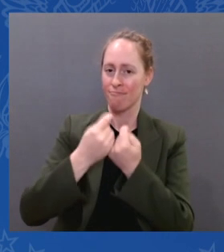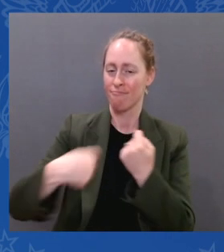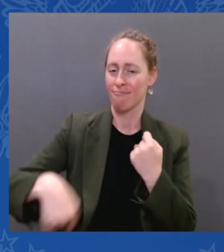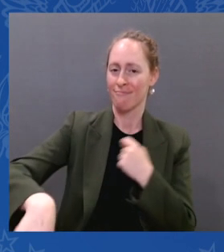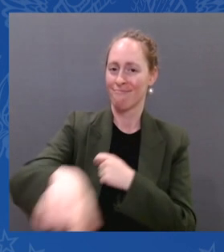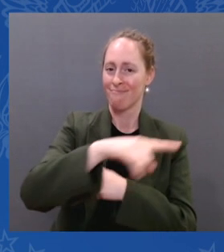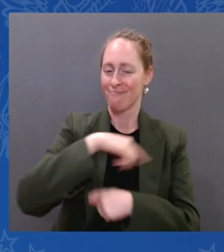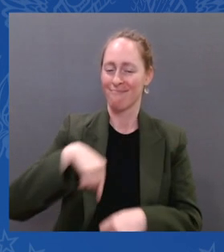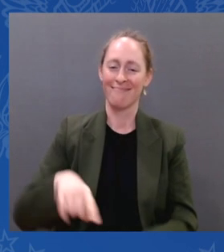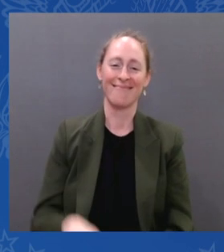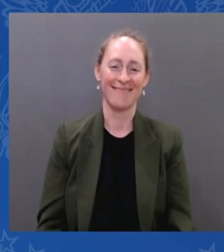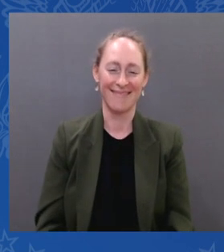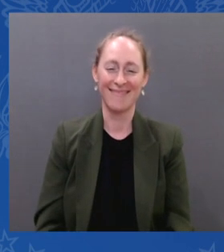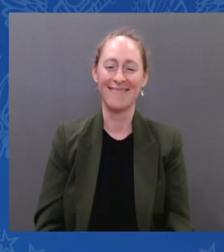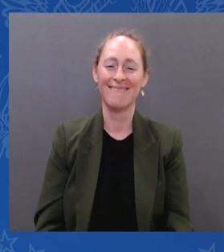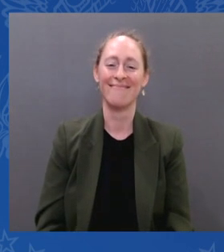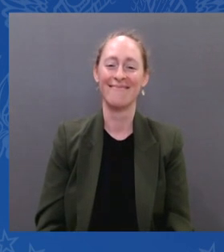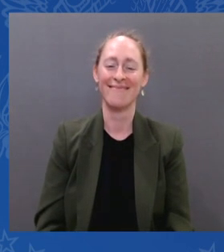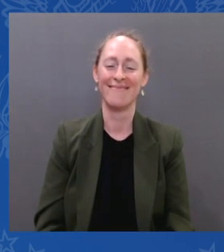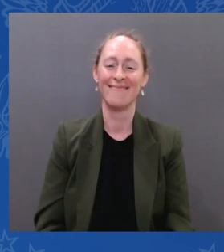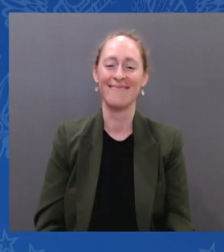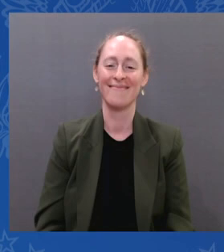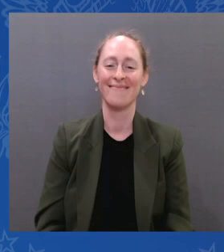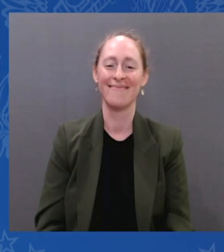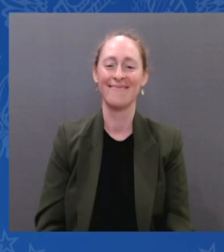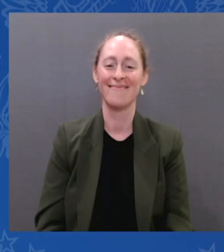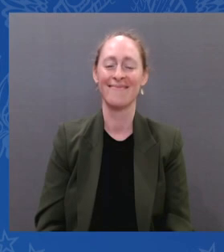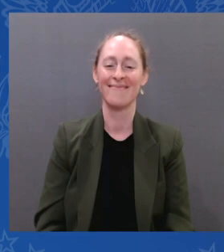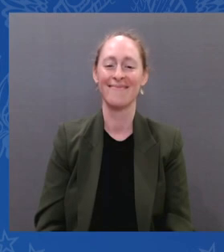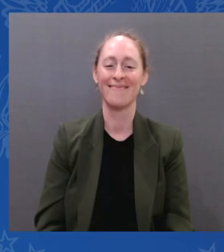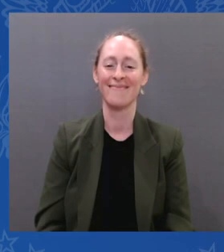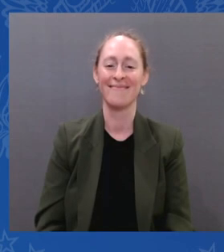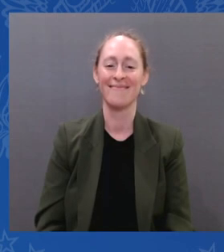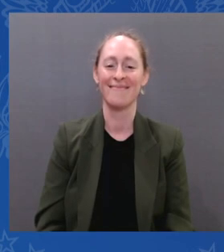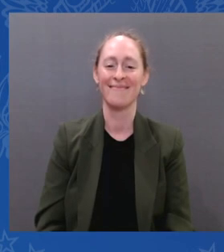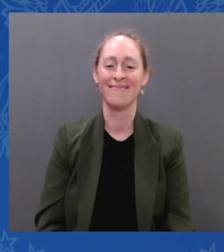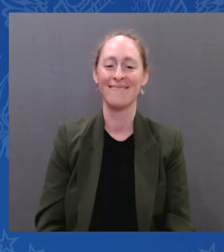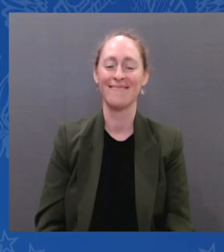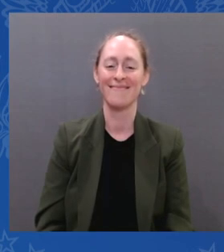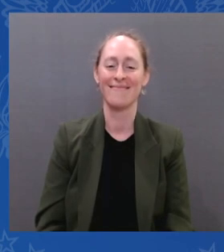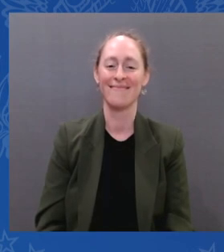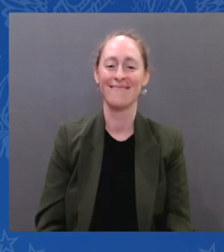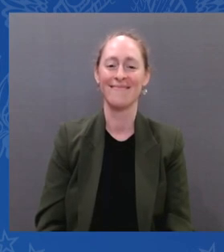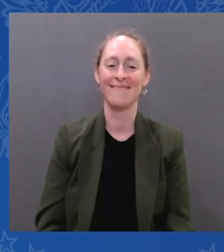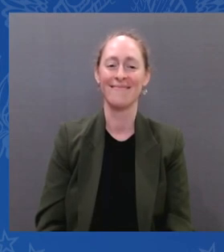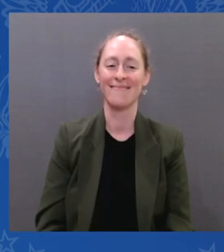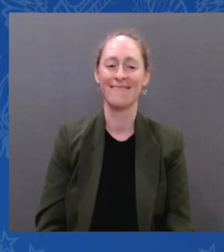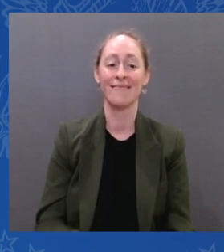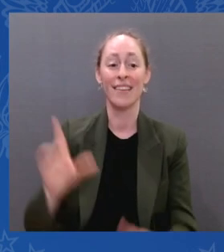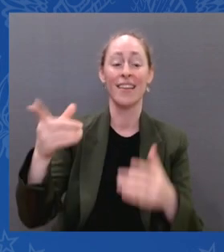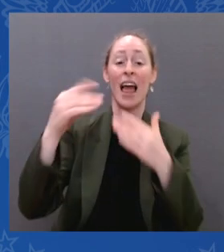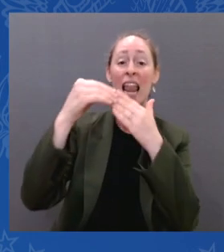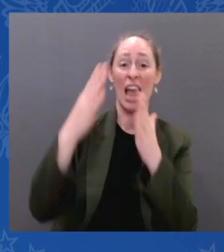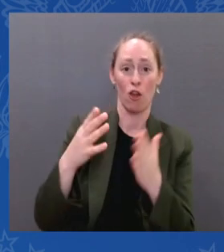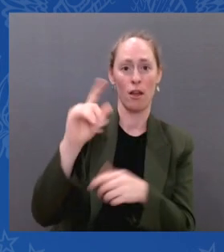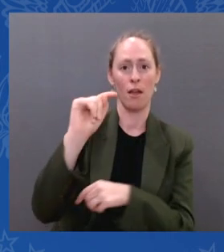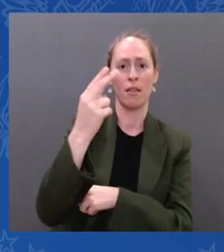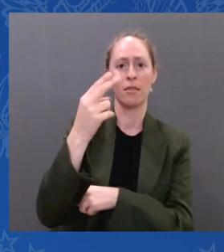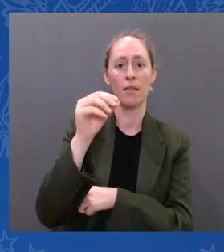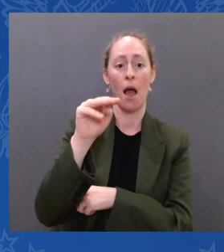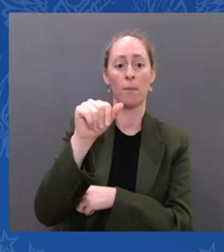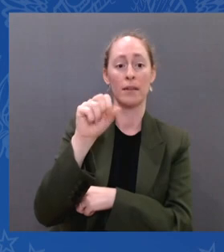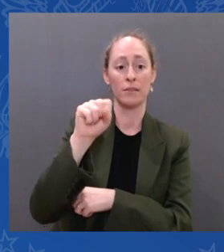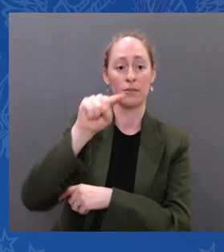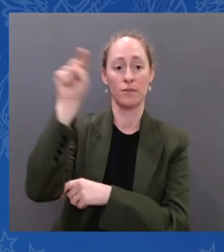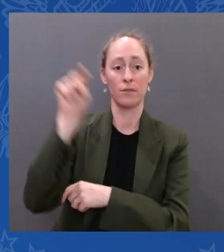Zurbuchen, it was in trouble financially 5 years ago. He took it over. He got